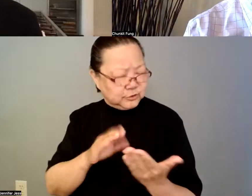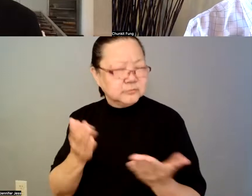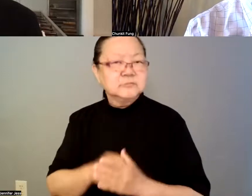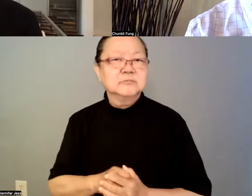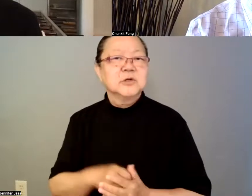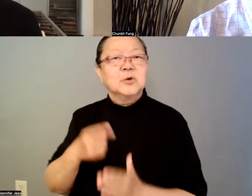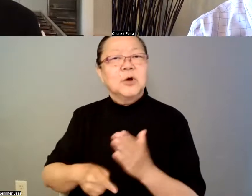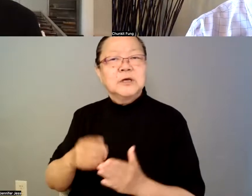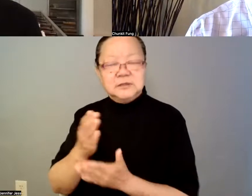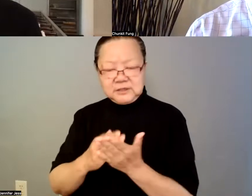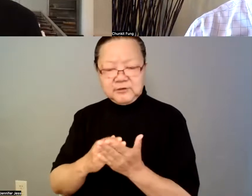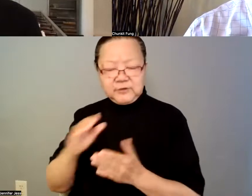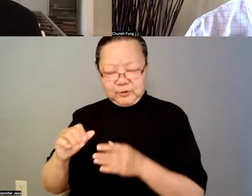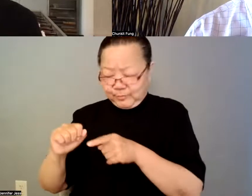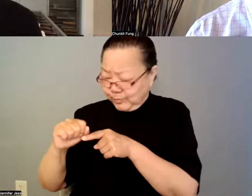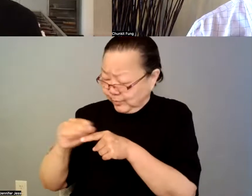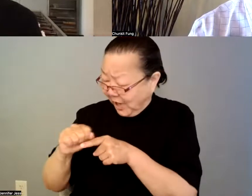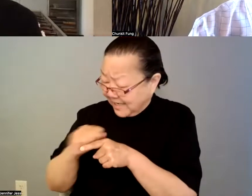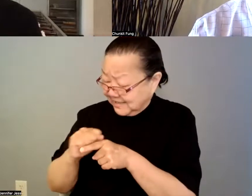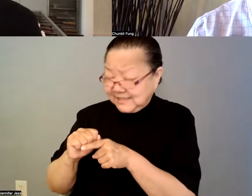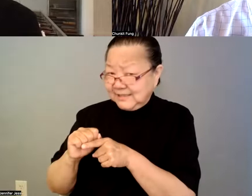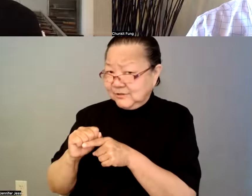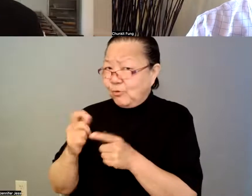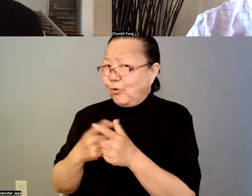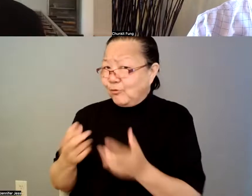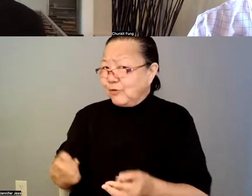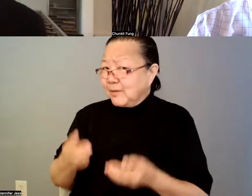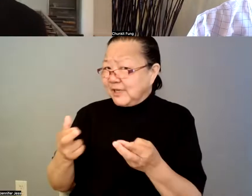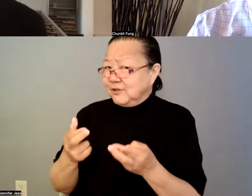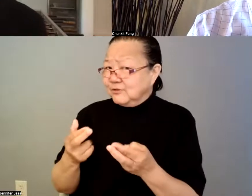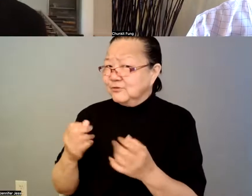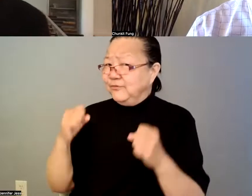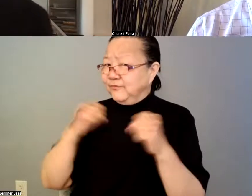of the best practices recommendations for navigating anti-Asian racism?